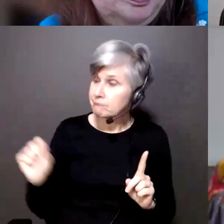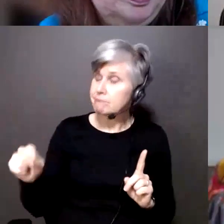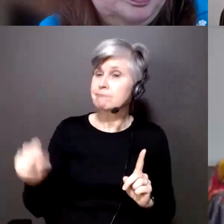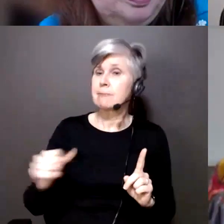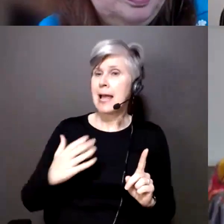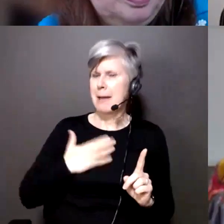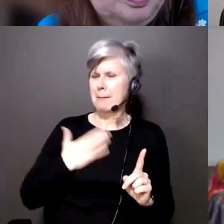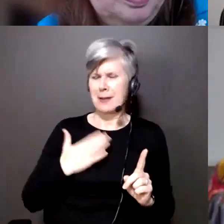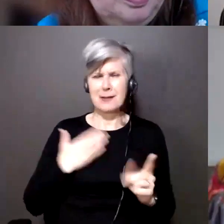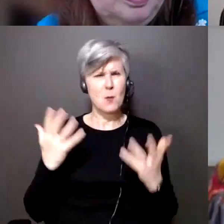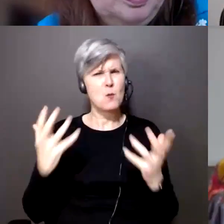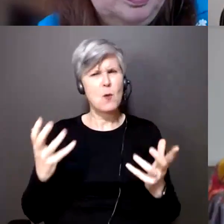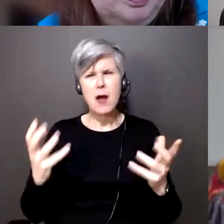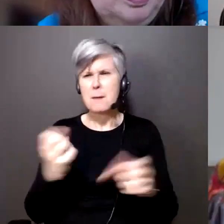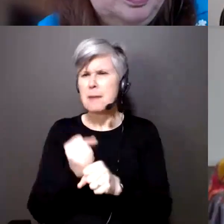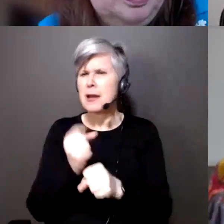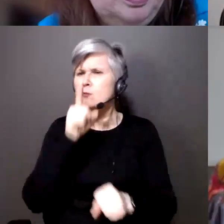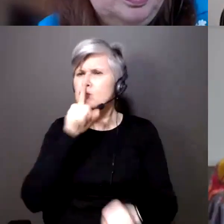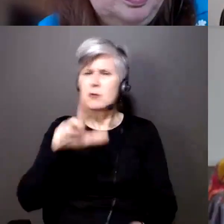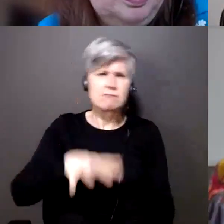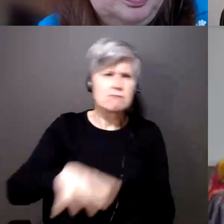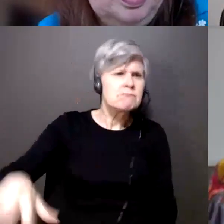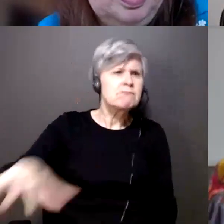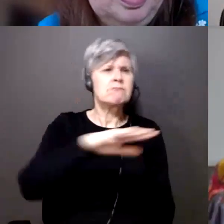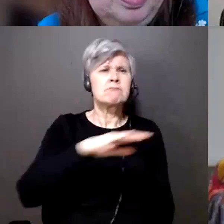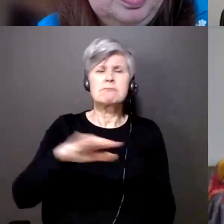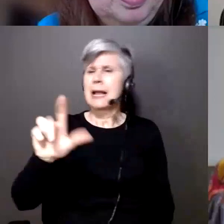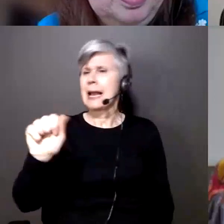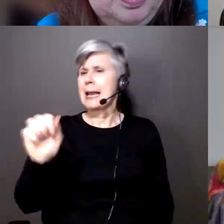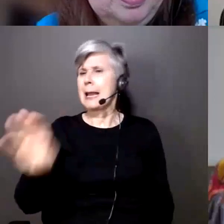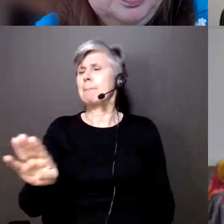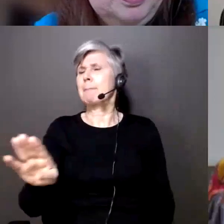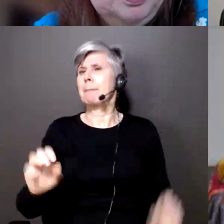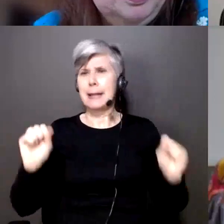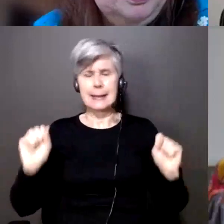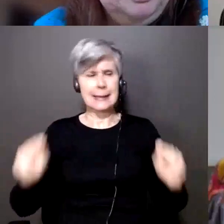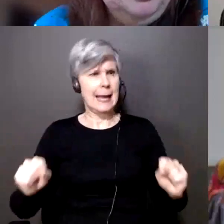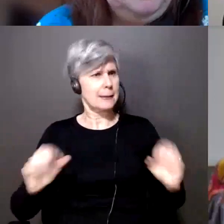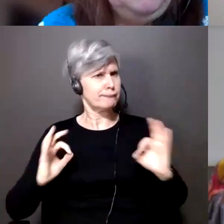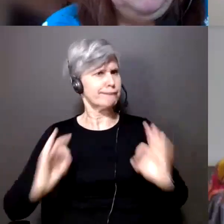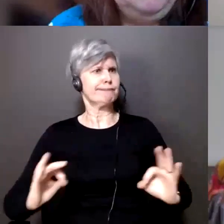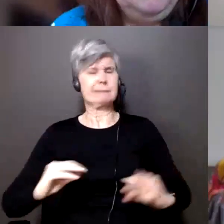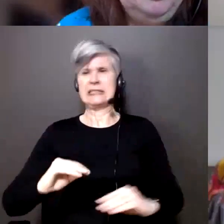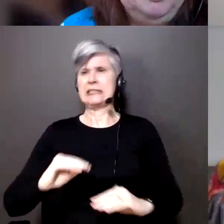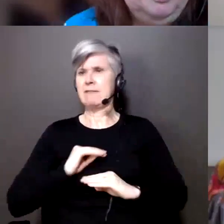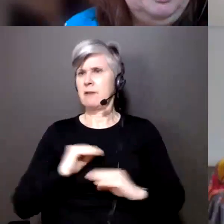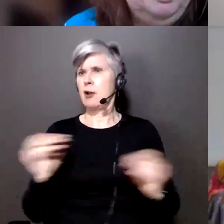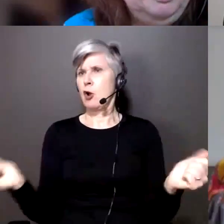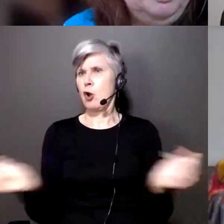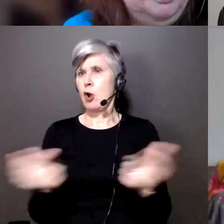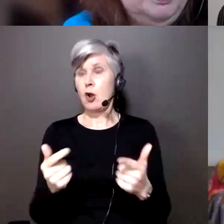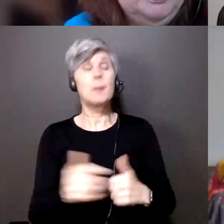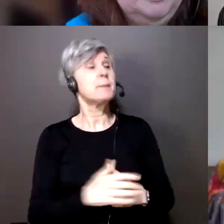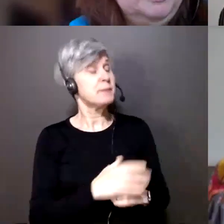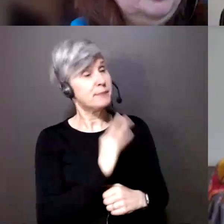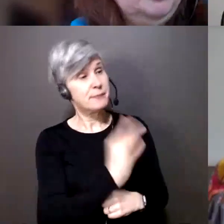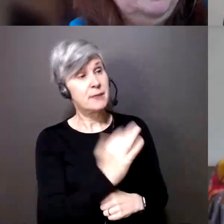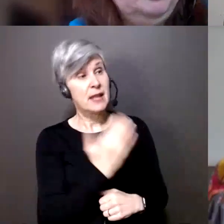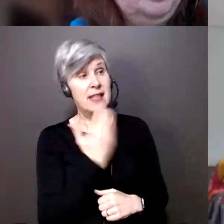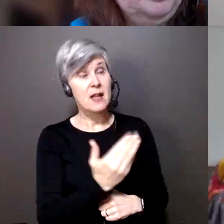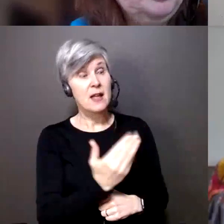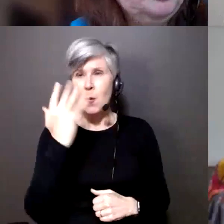for you and everyone in the lab. Well, I'm glad to hear that. As I outlined in my passport, there are several